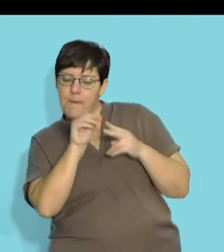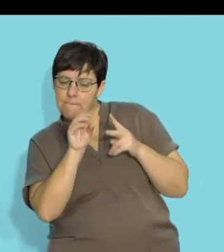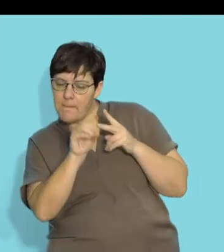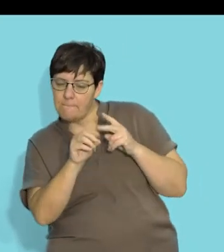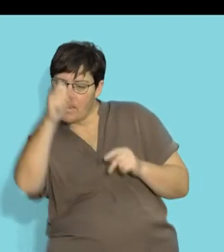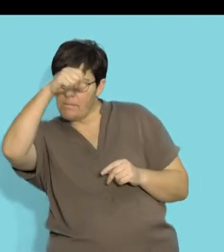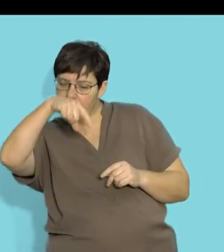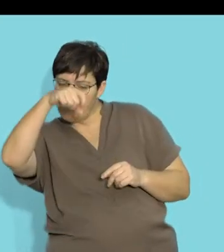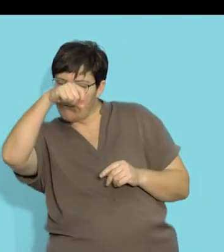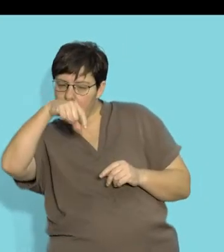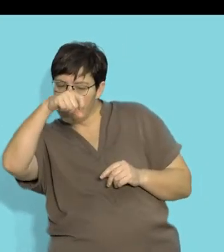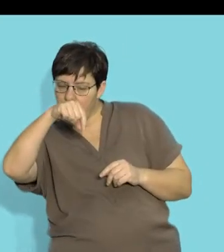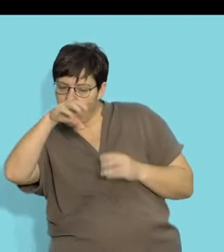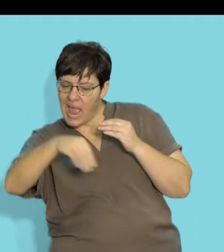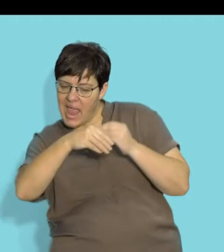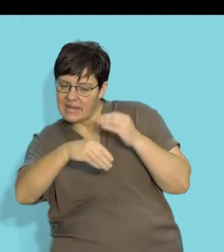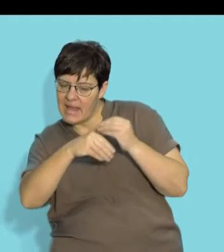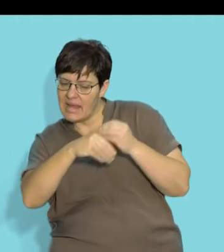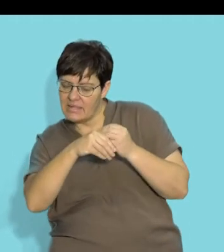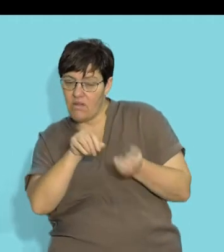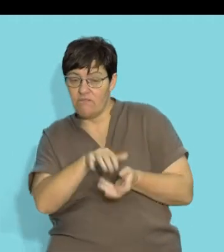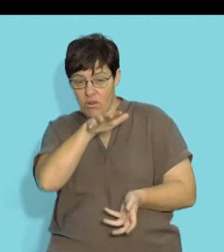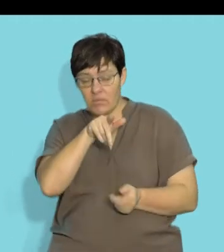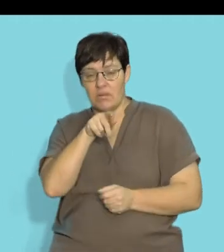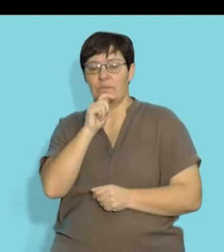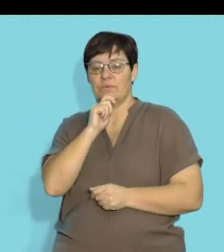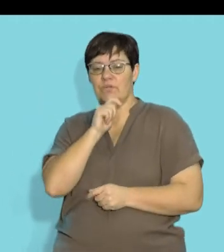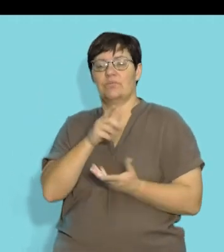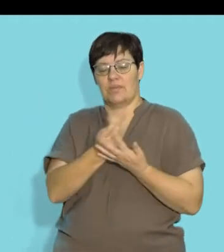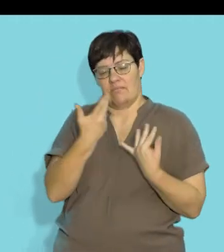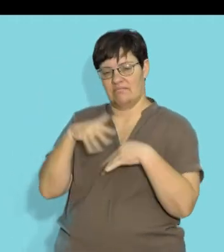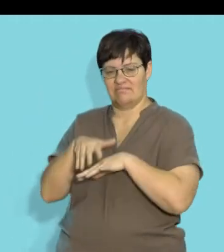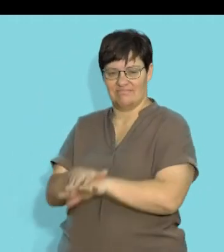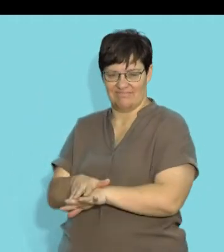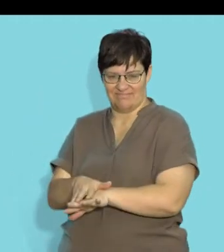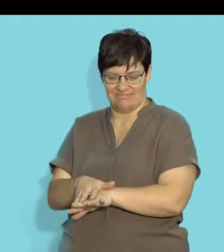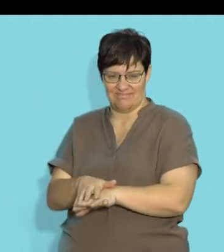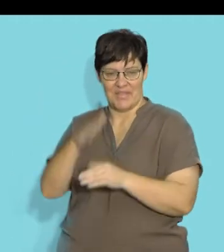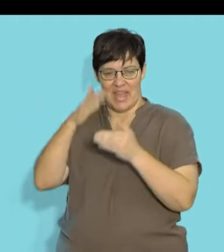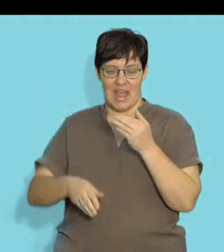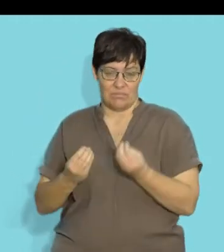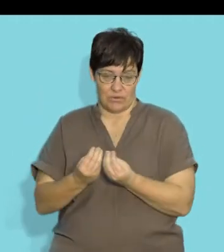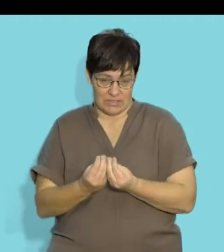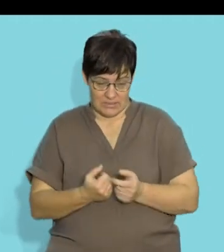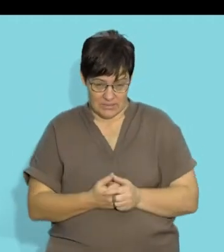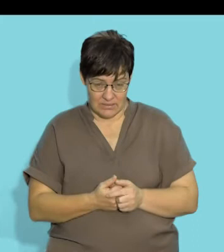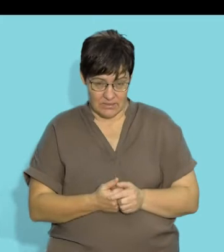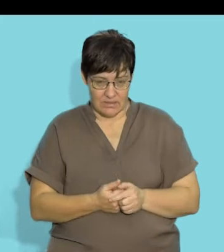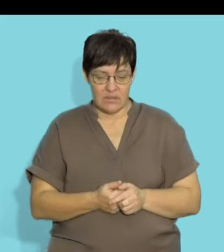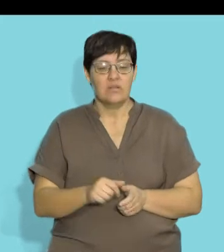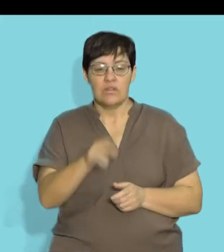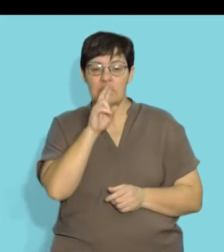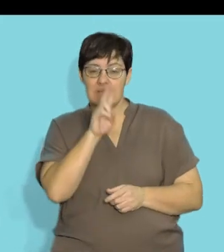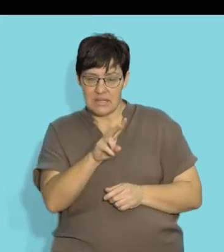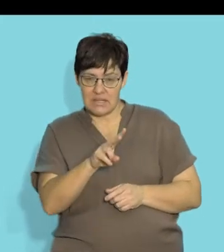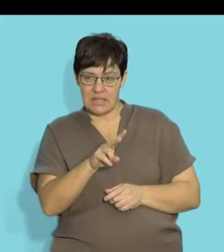track of how much of the standard solution in terms of volume has been used in the reaction, okay? And also, very, very